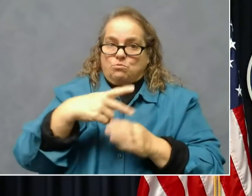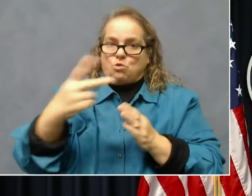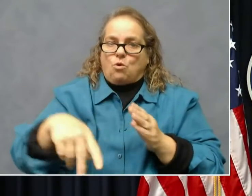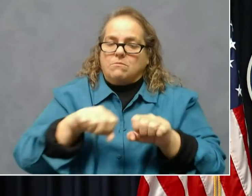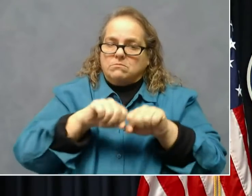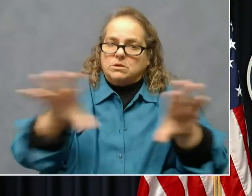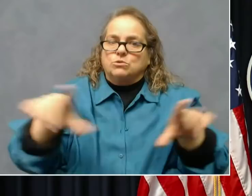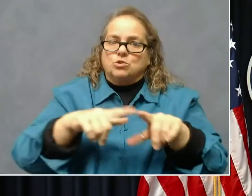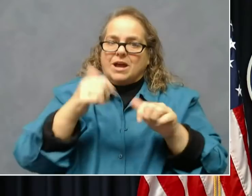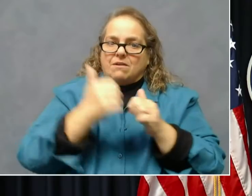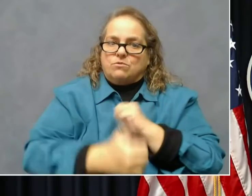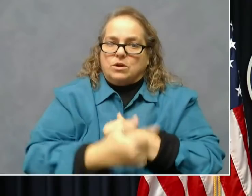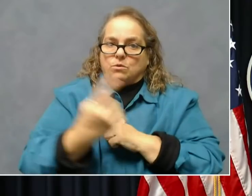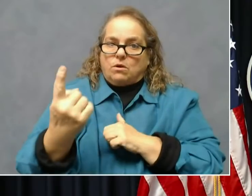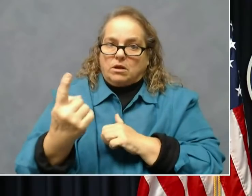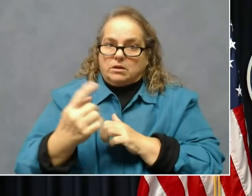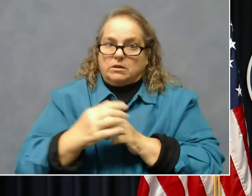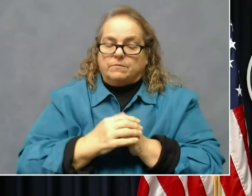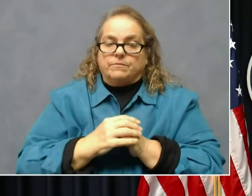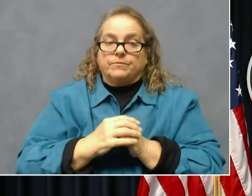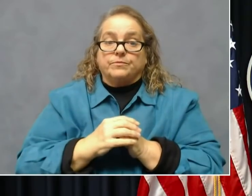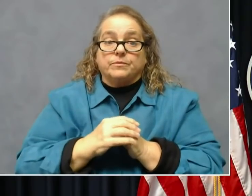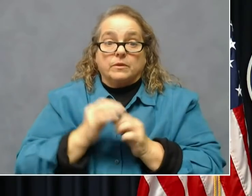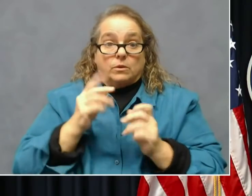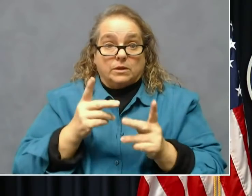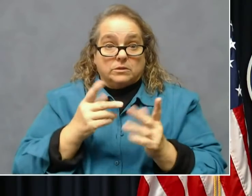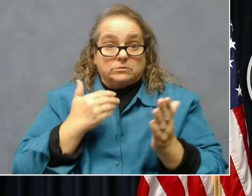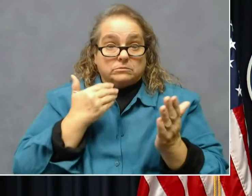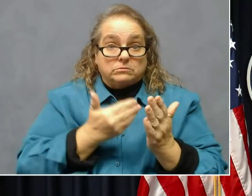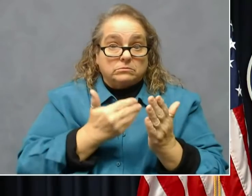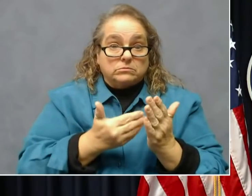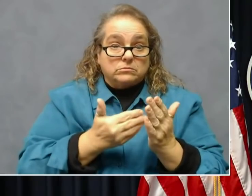it. All right, we any closer?